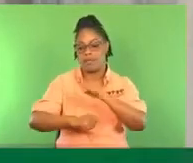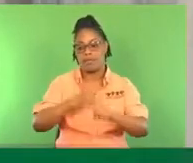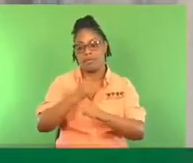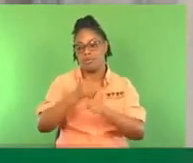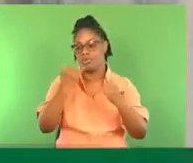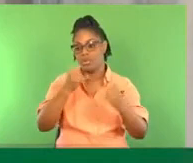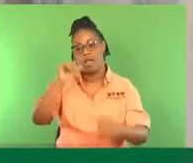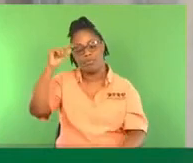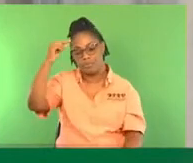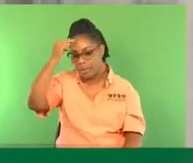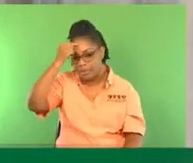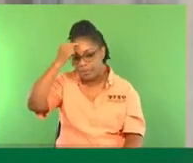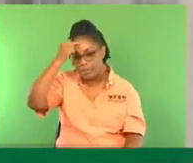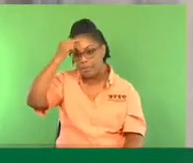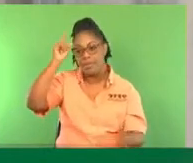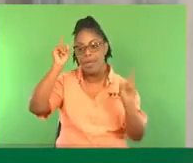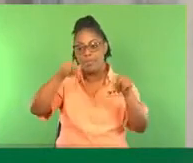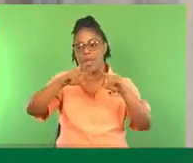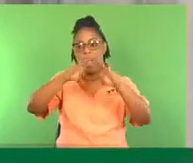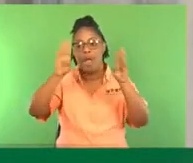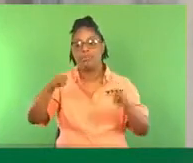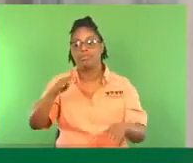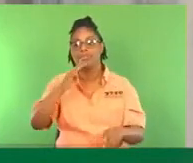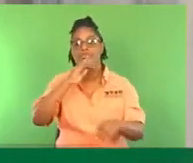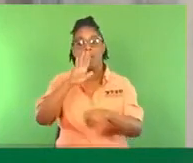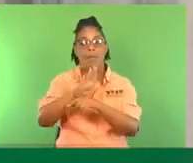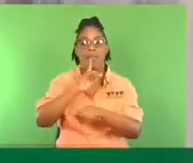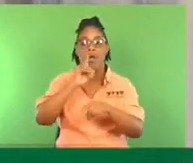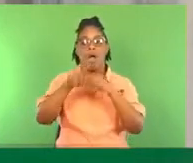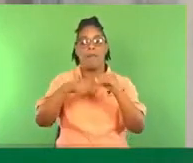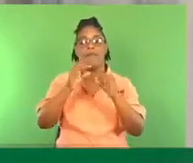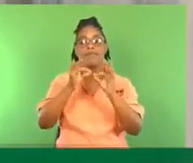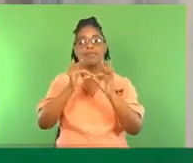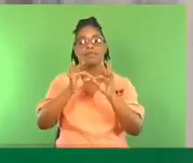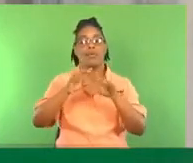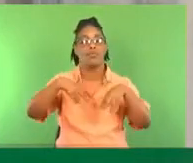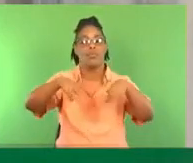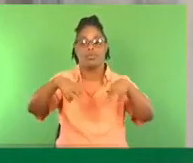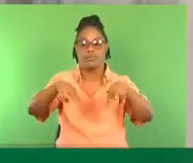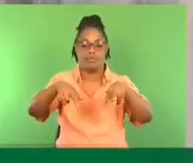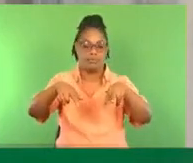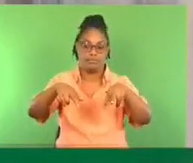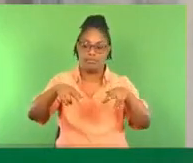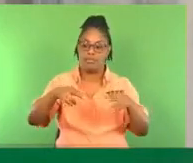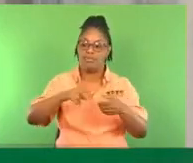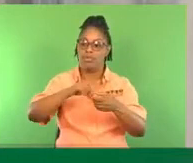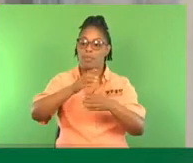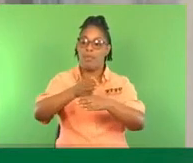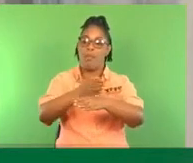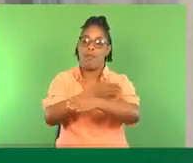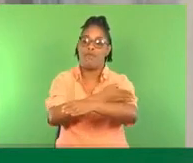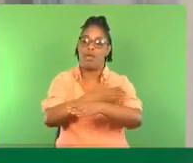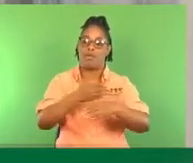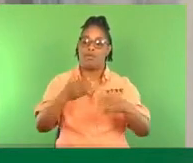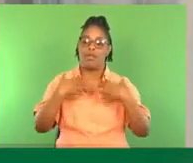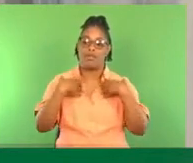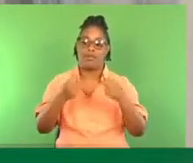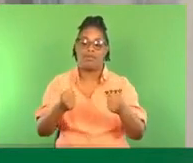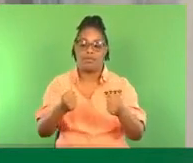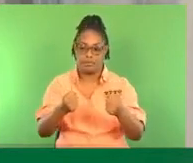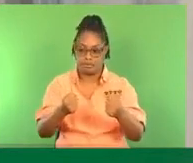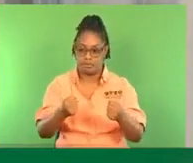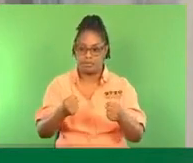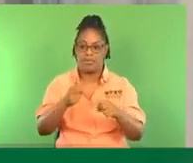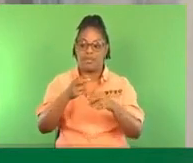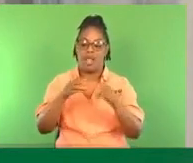government comes to this House promising to fix our roads, increase capacity in our health system, improve